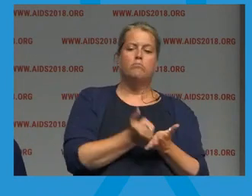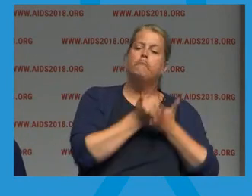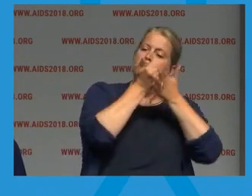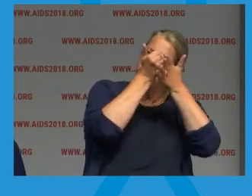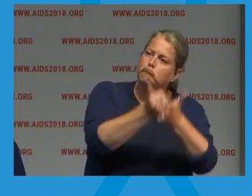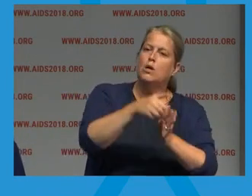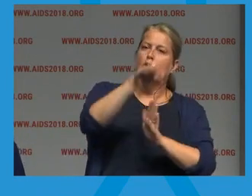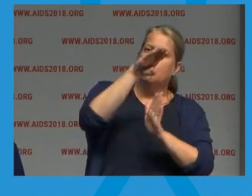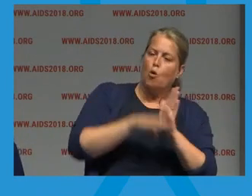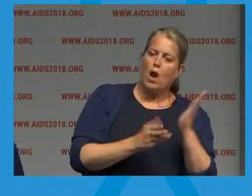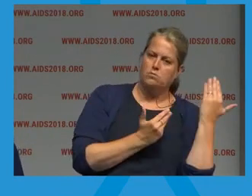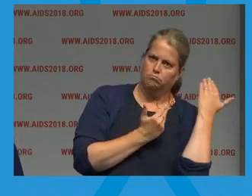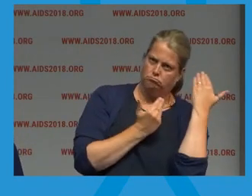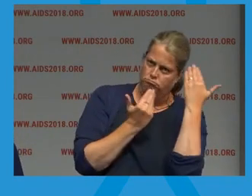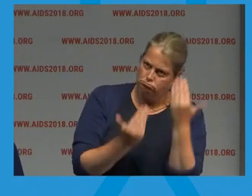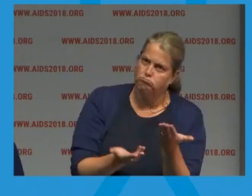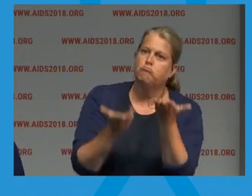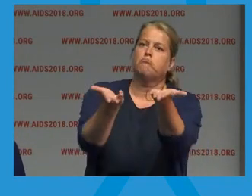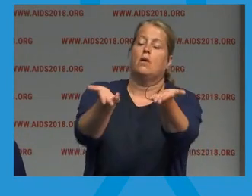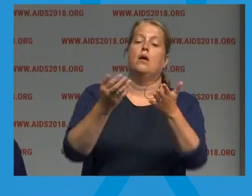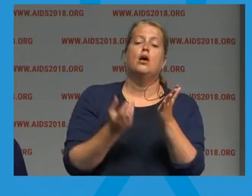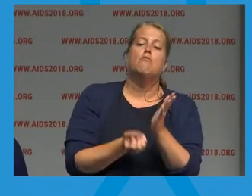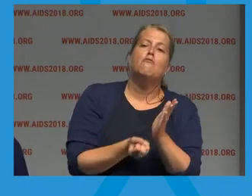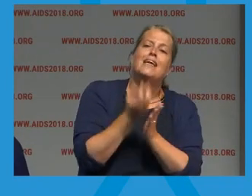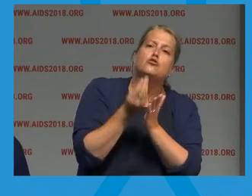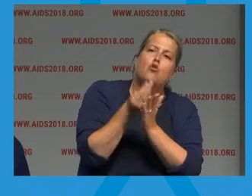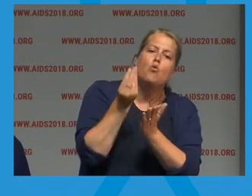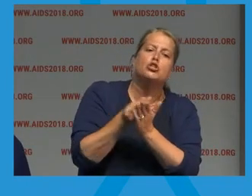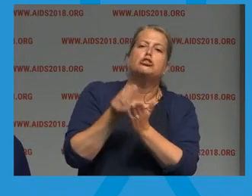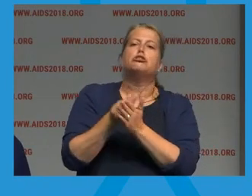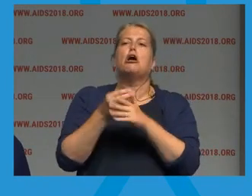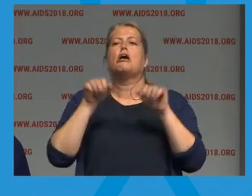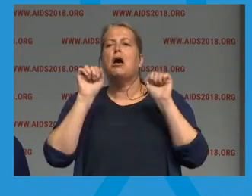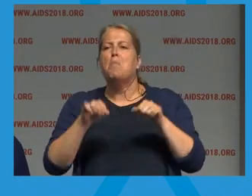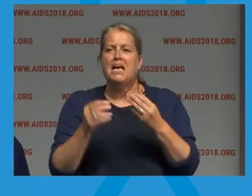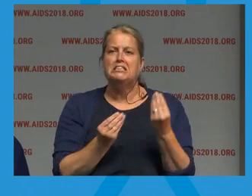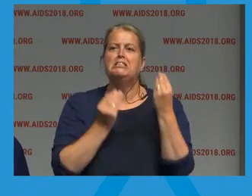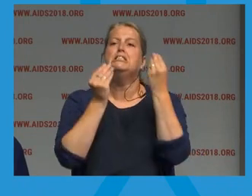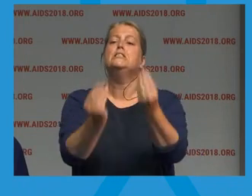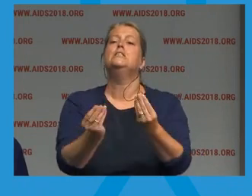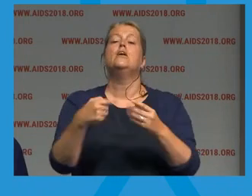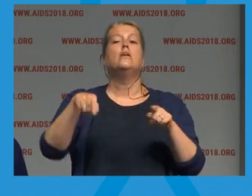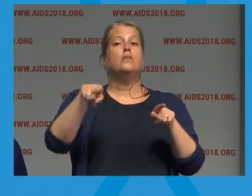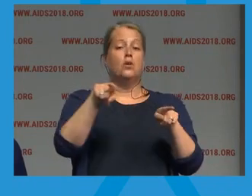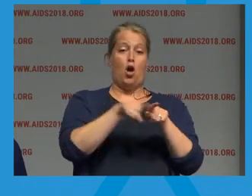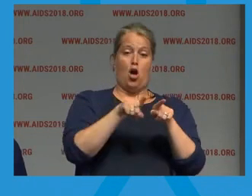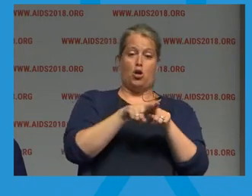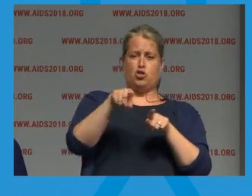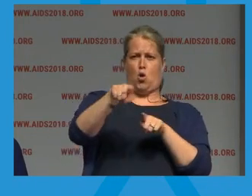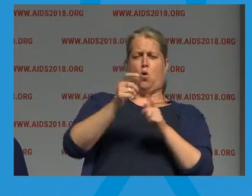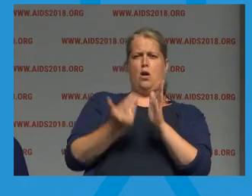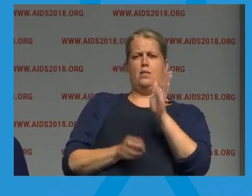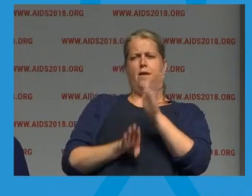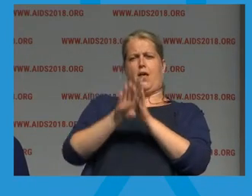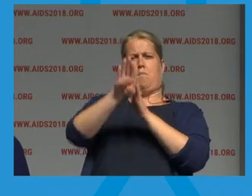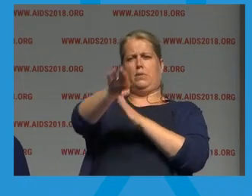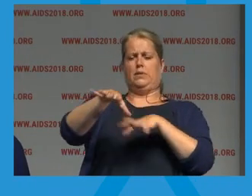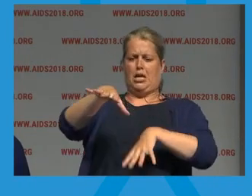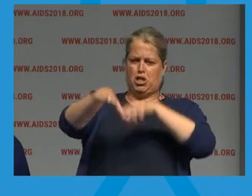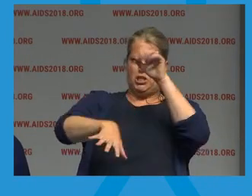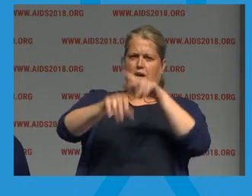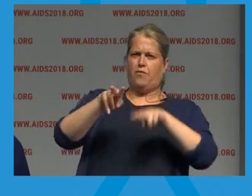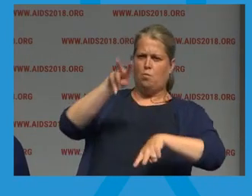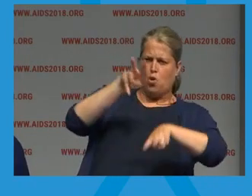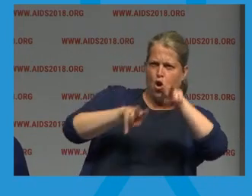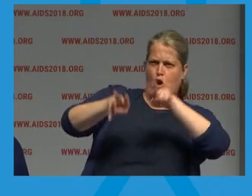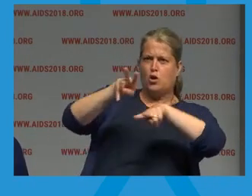programs that harness and build resources and capacity and supports and monitors the development initiatives to improve the quality